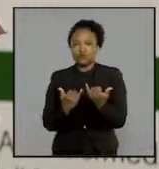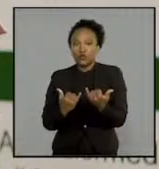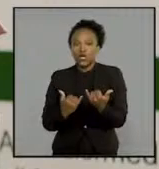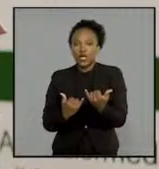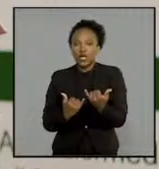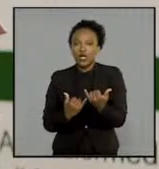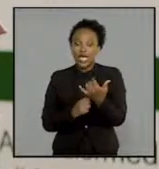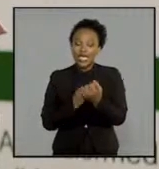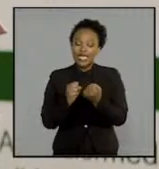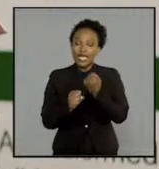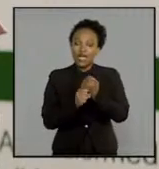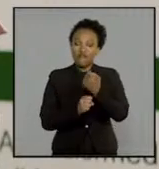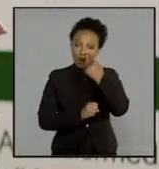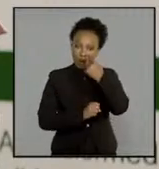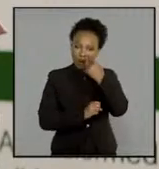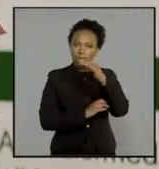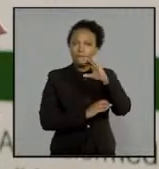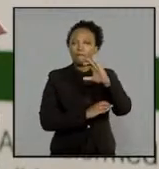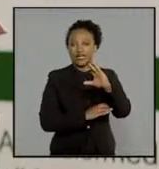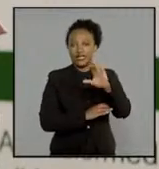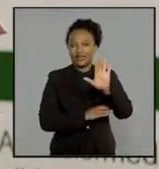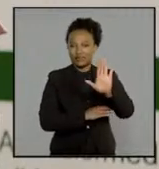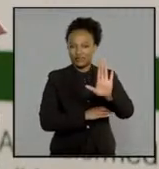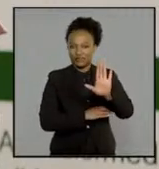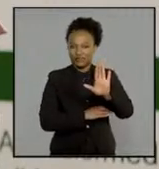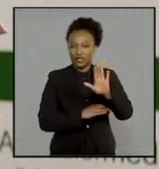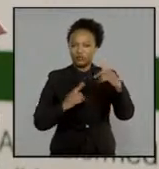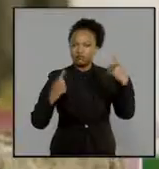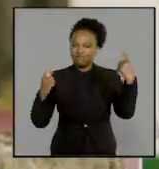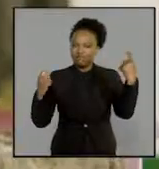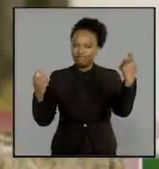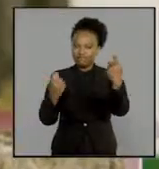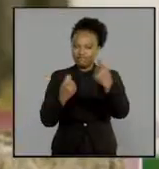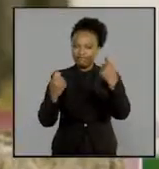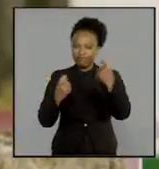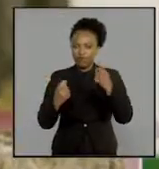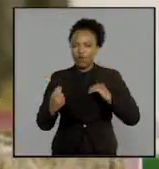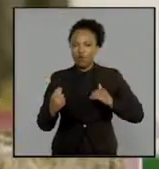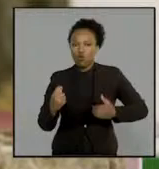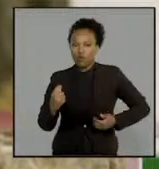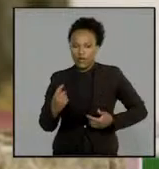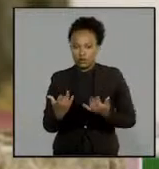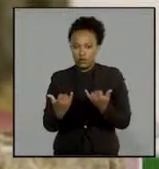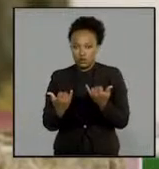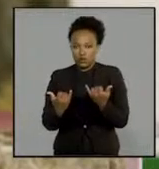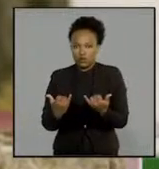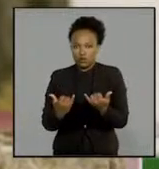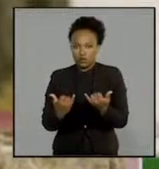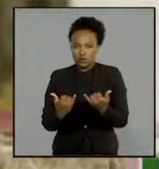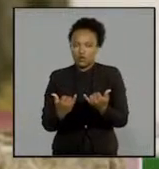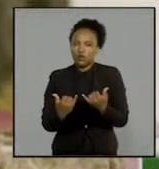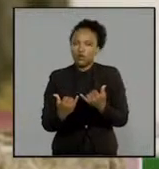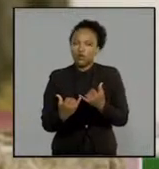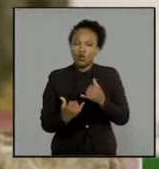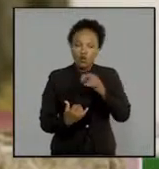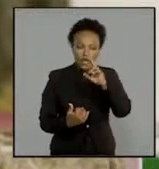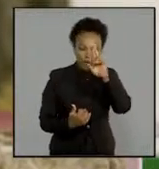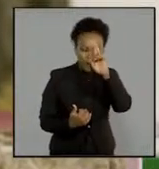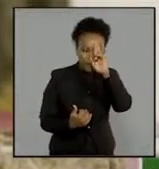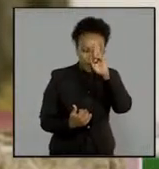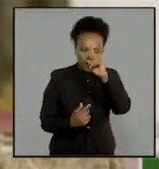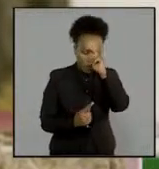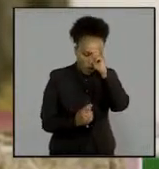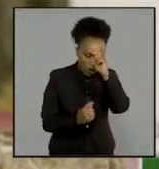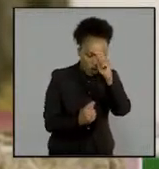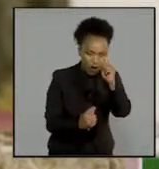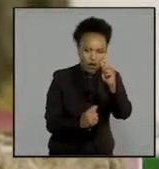the year of Charlotte Mannya Maxeke. When we celebrate Women's Day, we